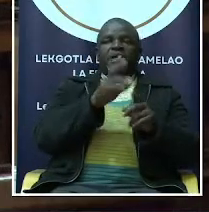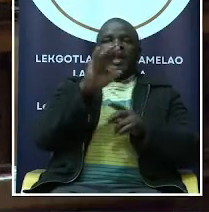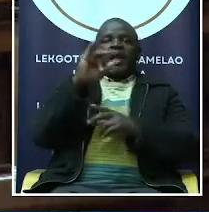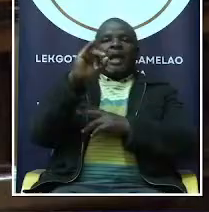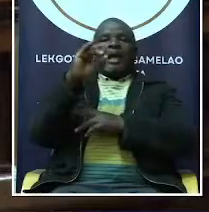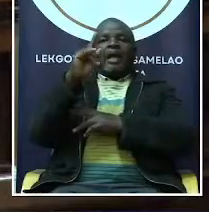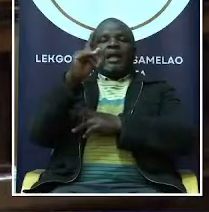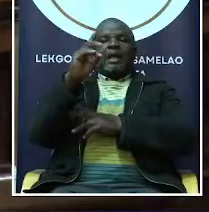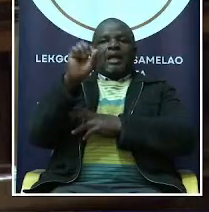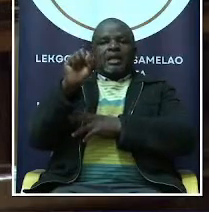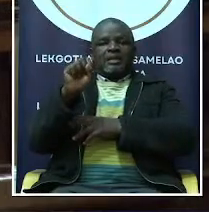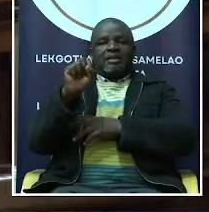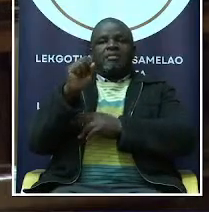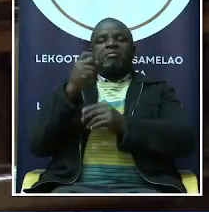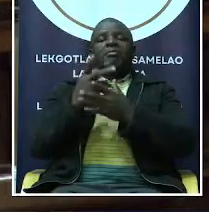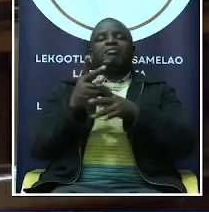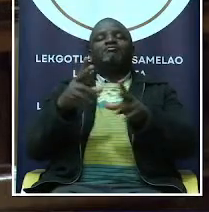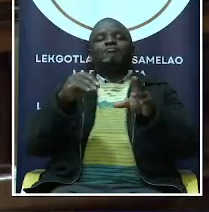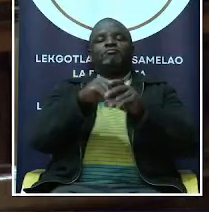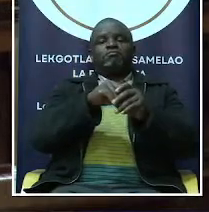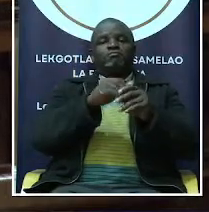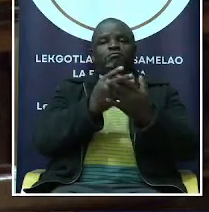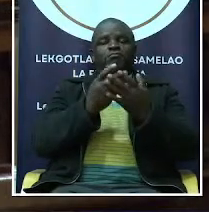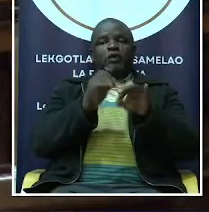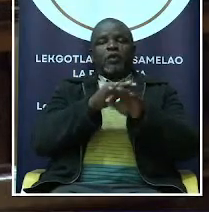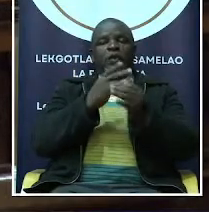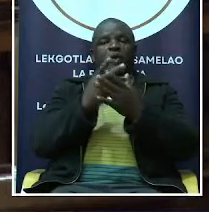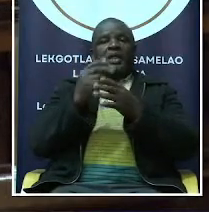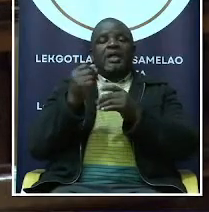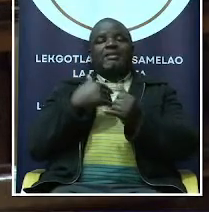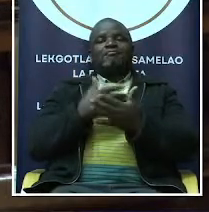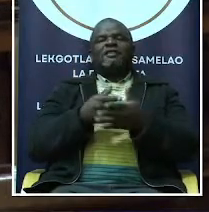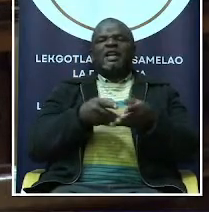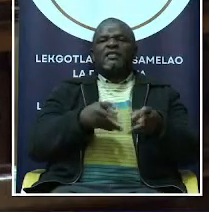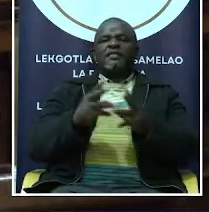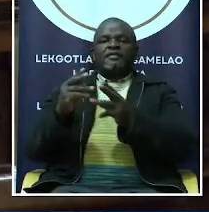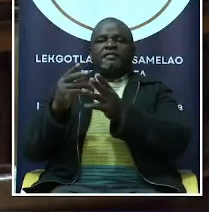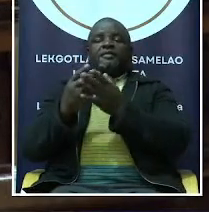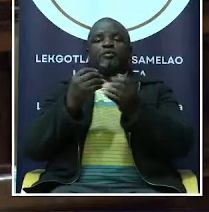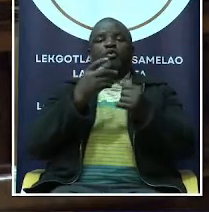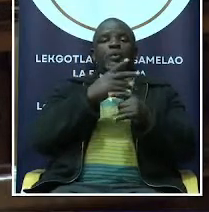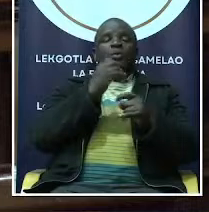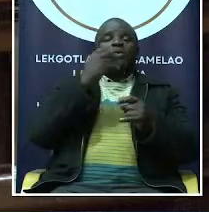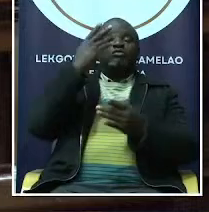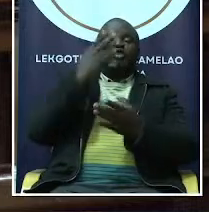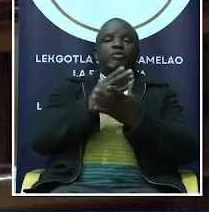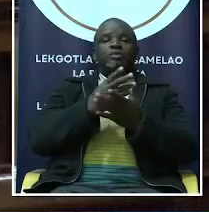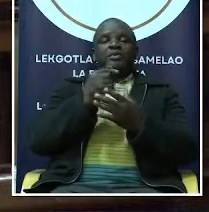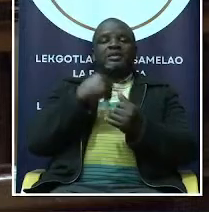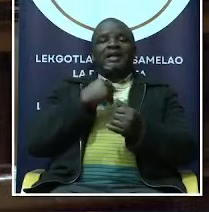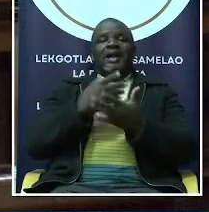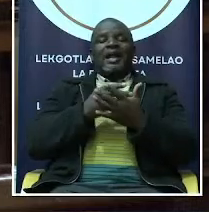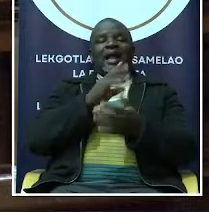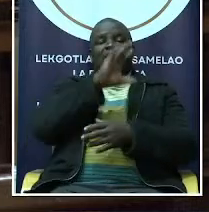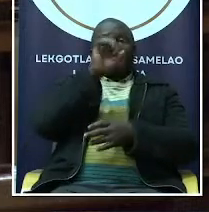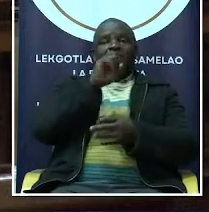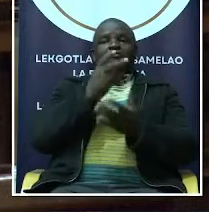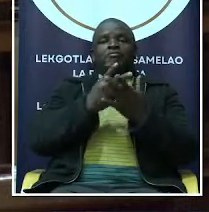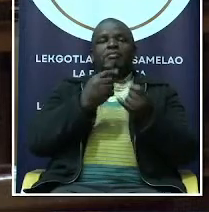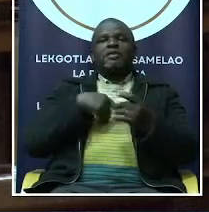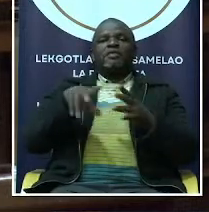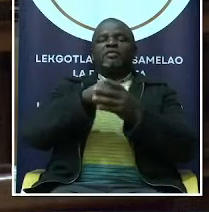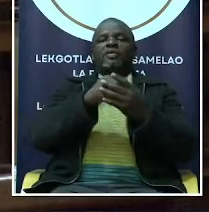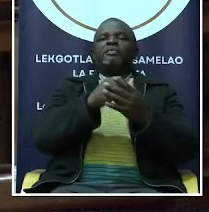IKS must be integrated across disciplines, ensuring the African philosophies, ethics and